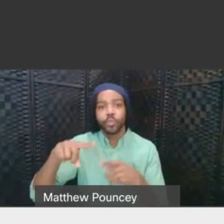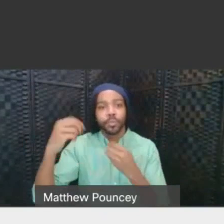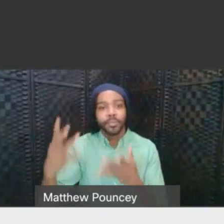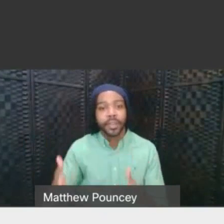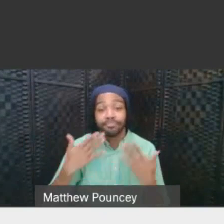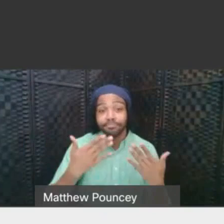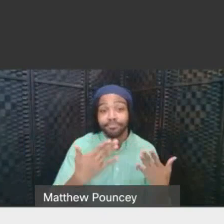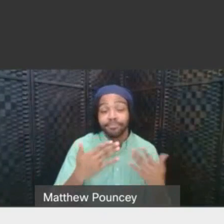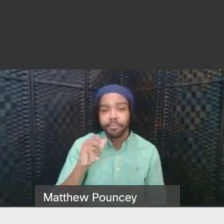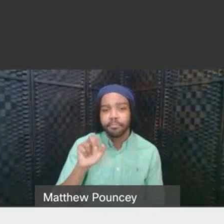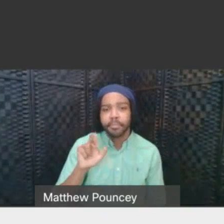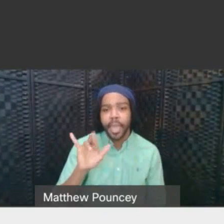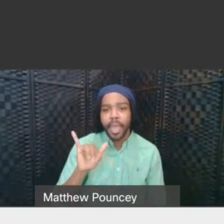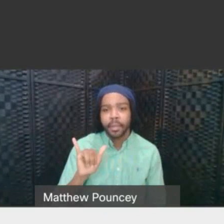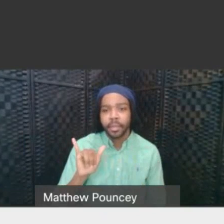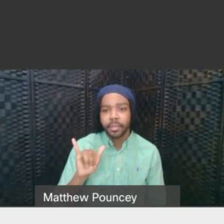Mary Devassier.